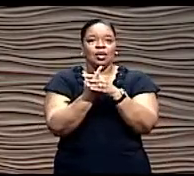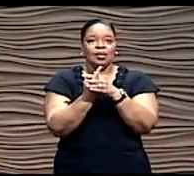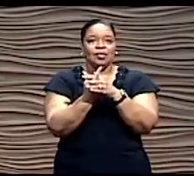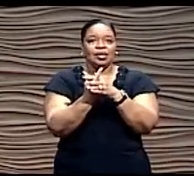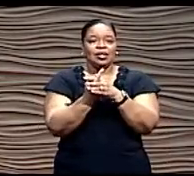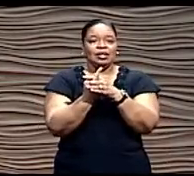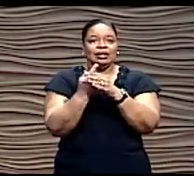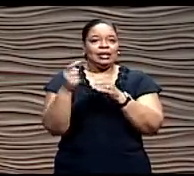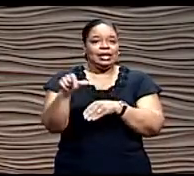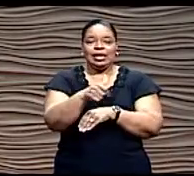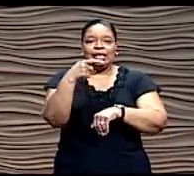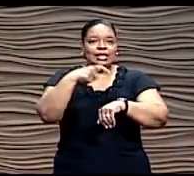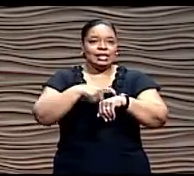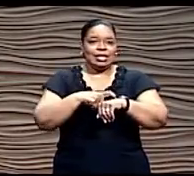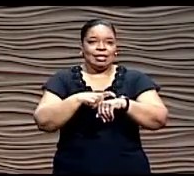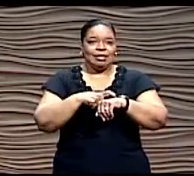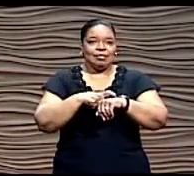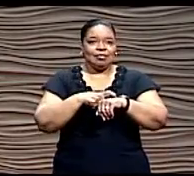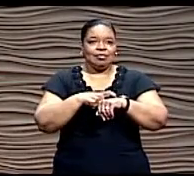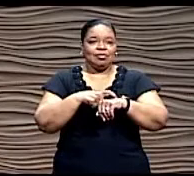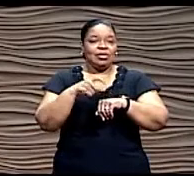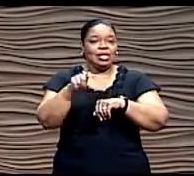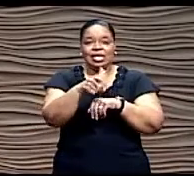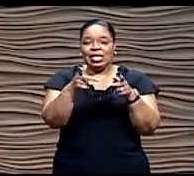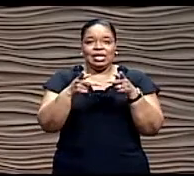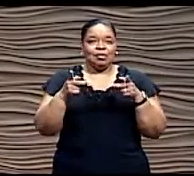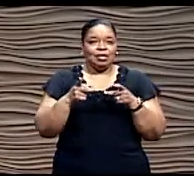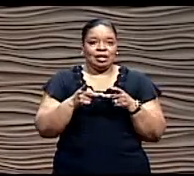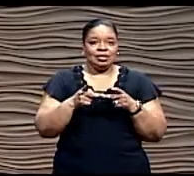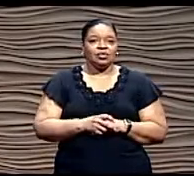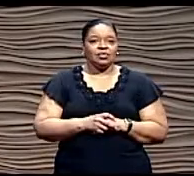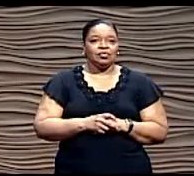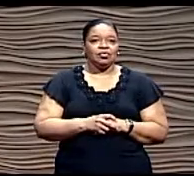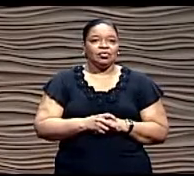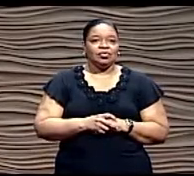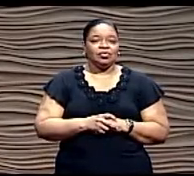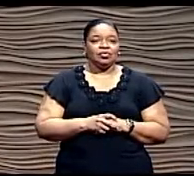at any time and wherever you might be.